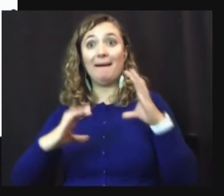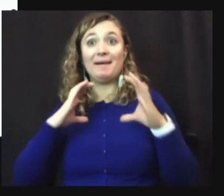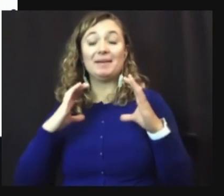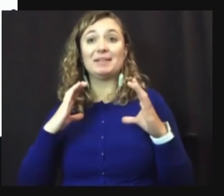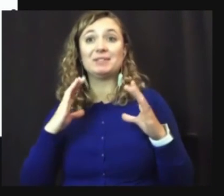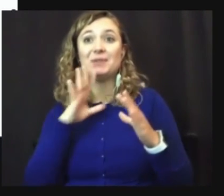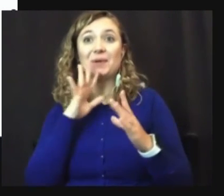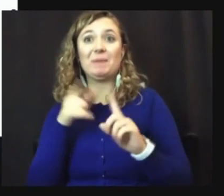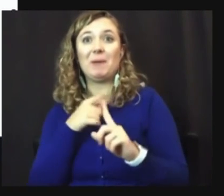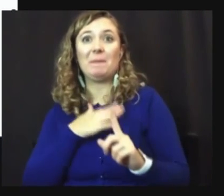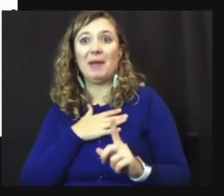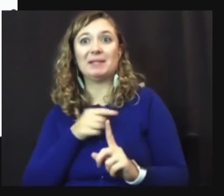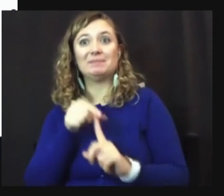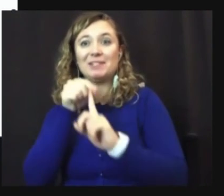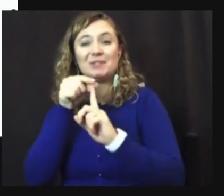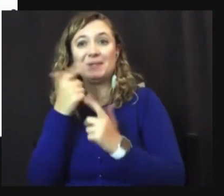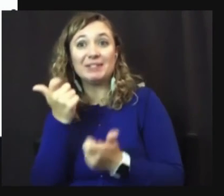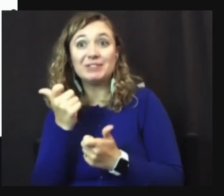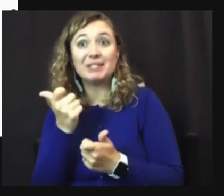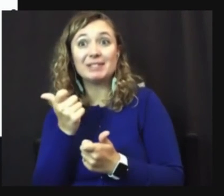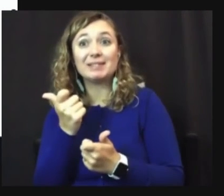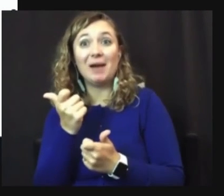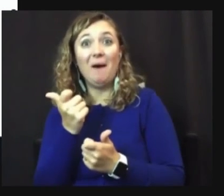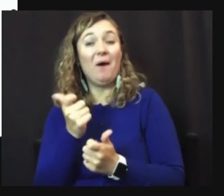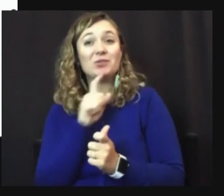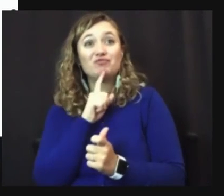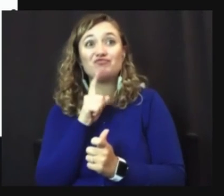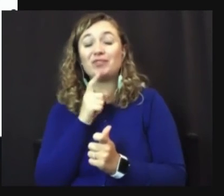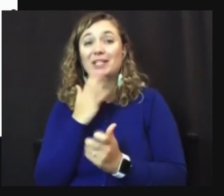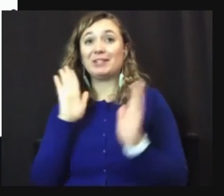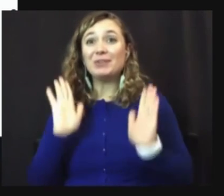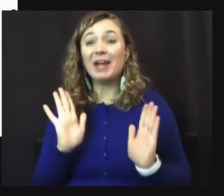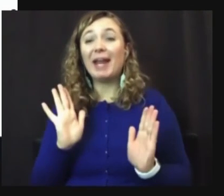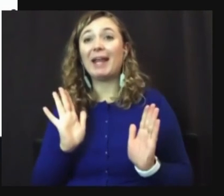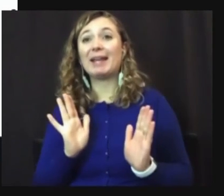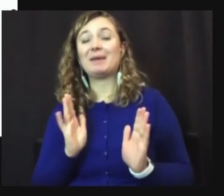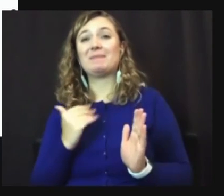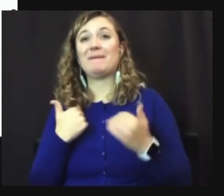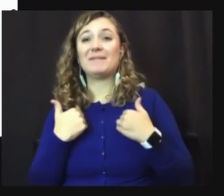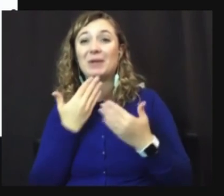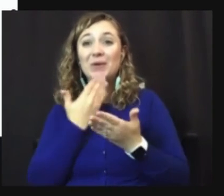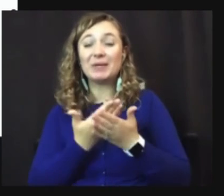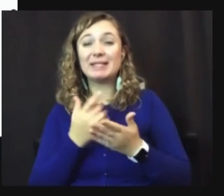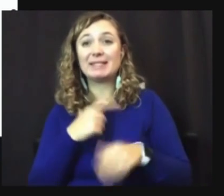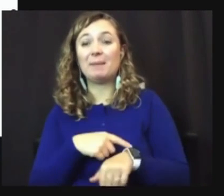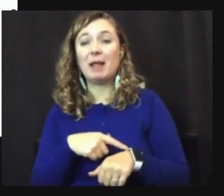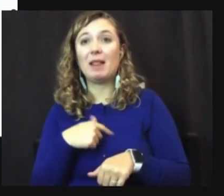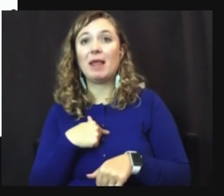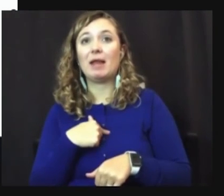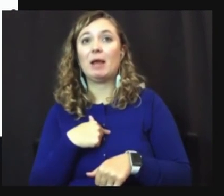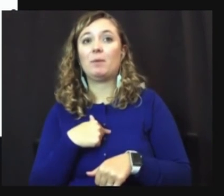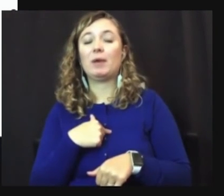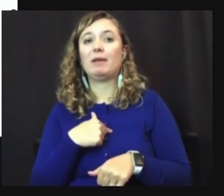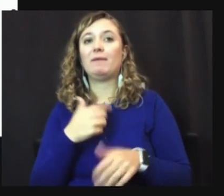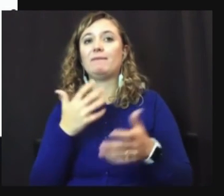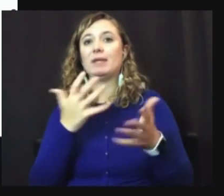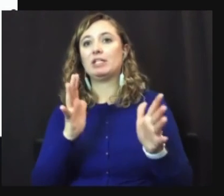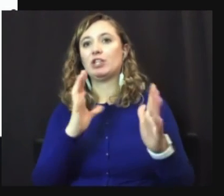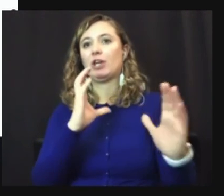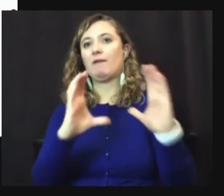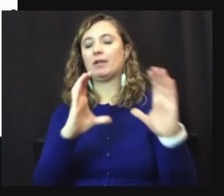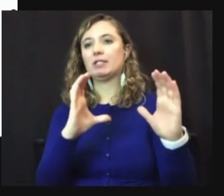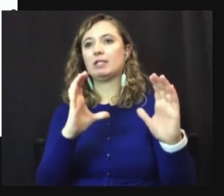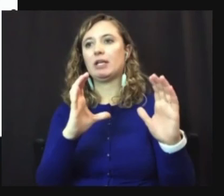of my special interests and I'd be like, this is so great. I'm having such a good time. And then I'd walk away from it. And then all